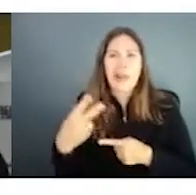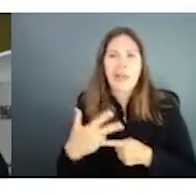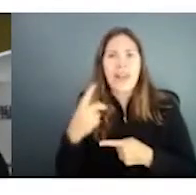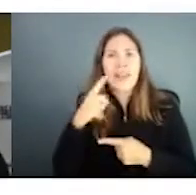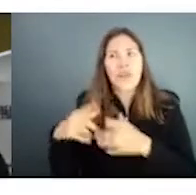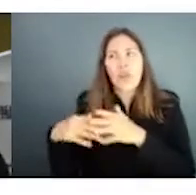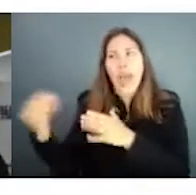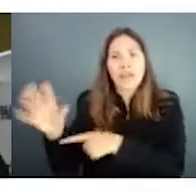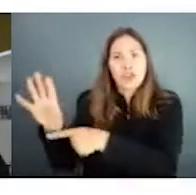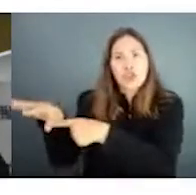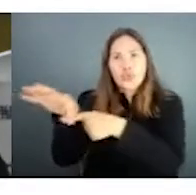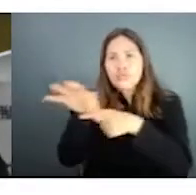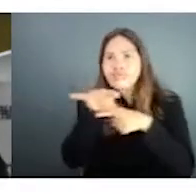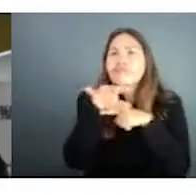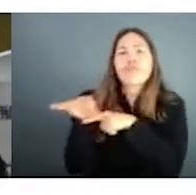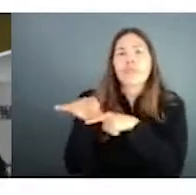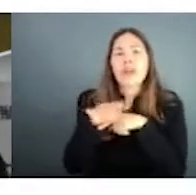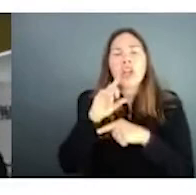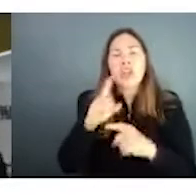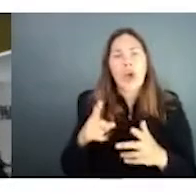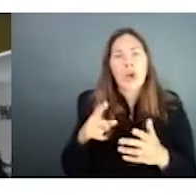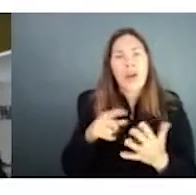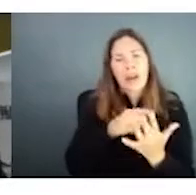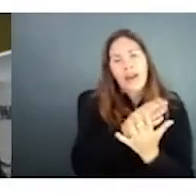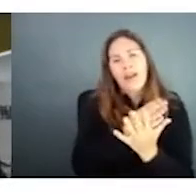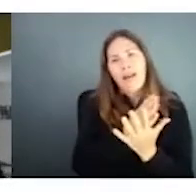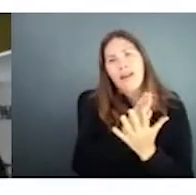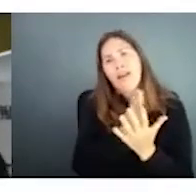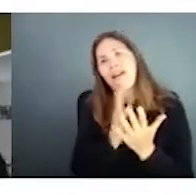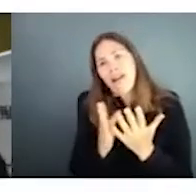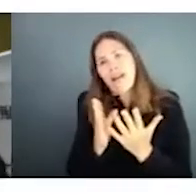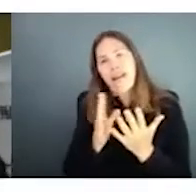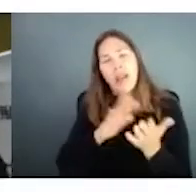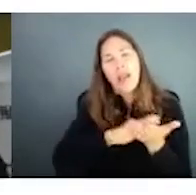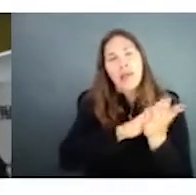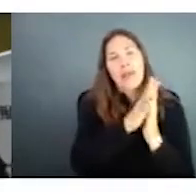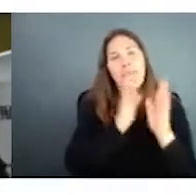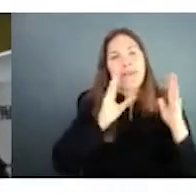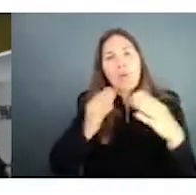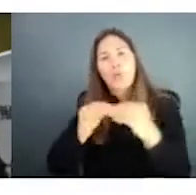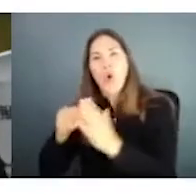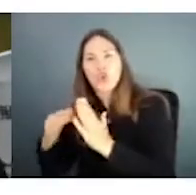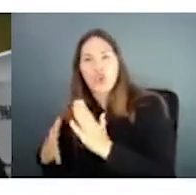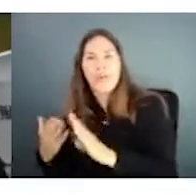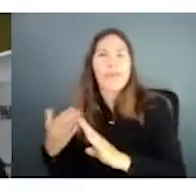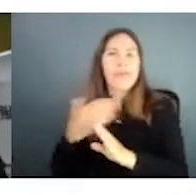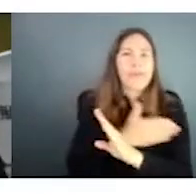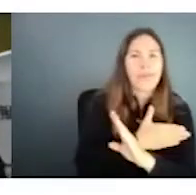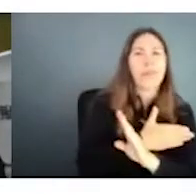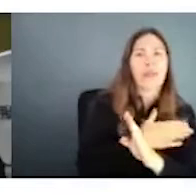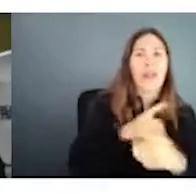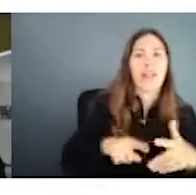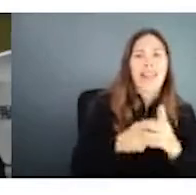shoot. So the deeper we are into the week, the more it is student-centered. The earlier part is more theory and reinforcement of